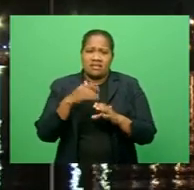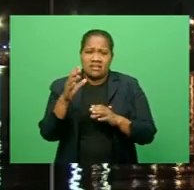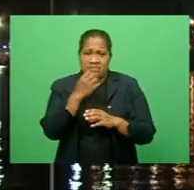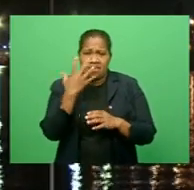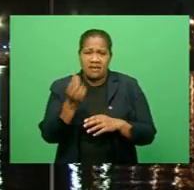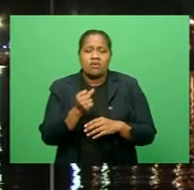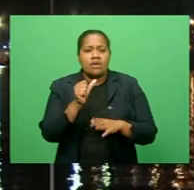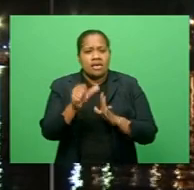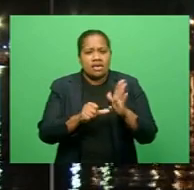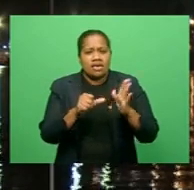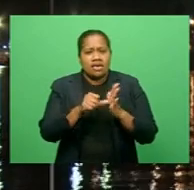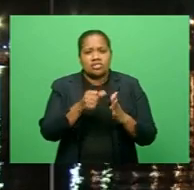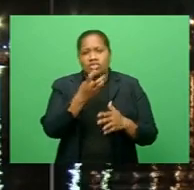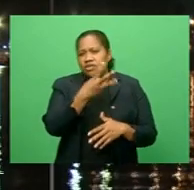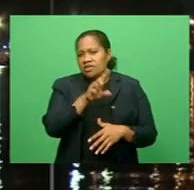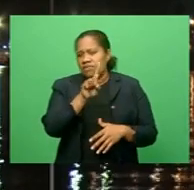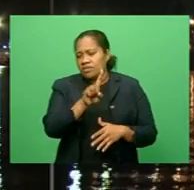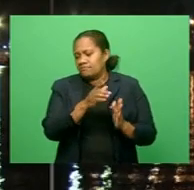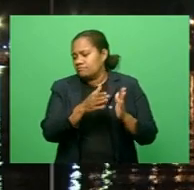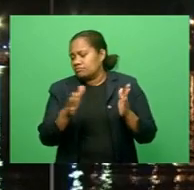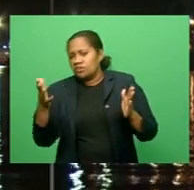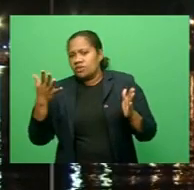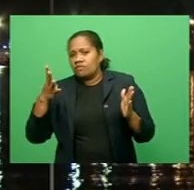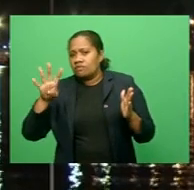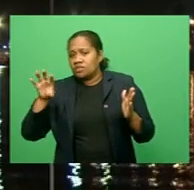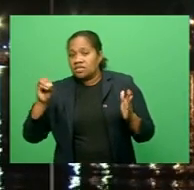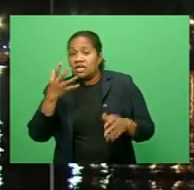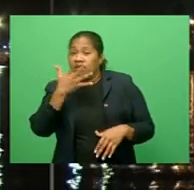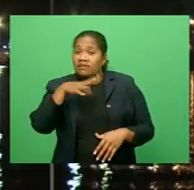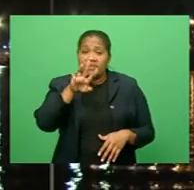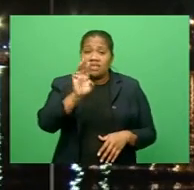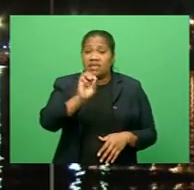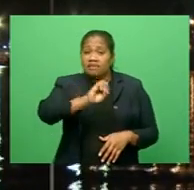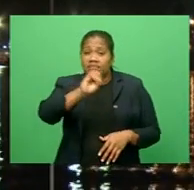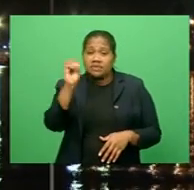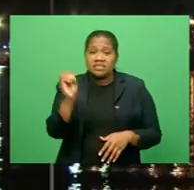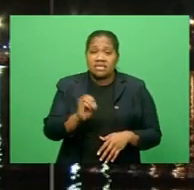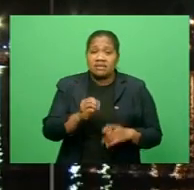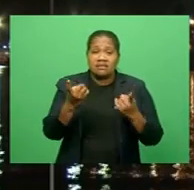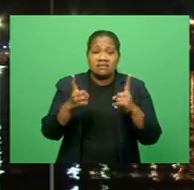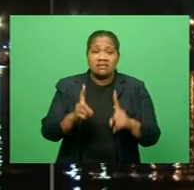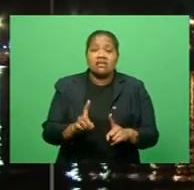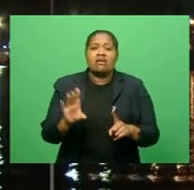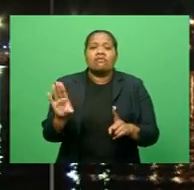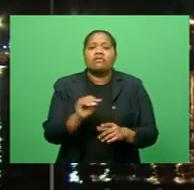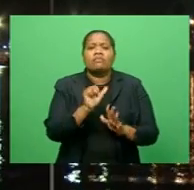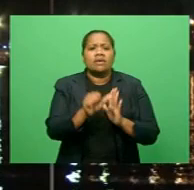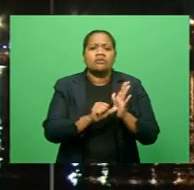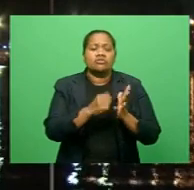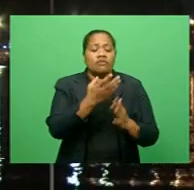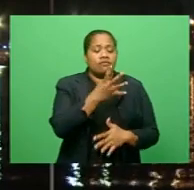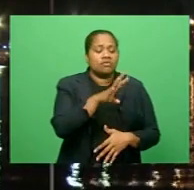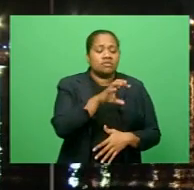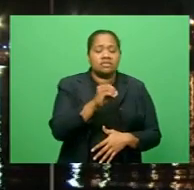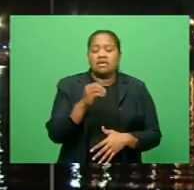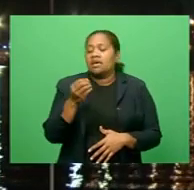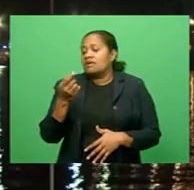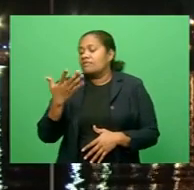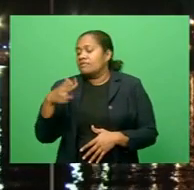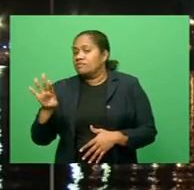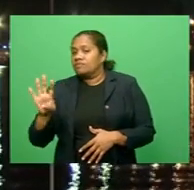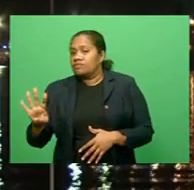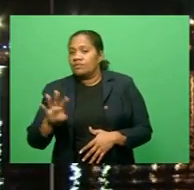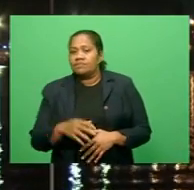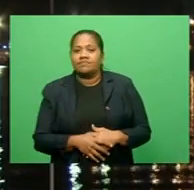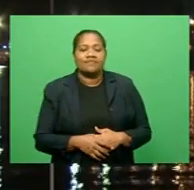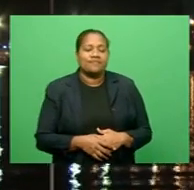of 31 and 40, and 53% of death claims are from those between the ages of 40 and 54.